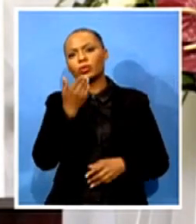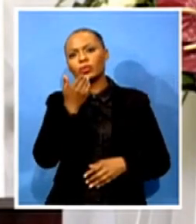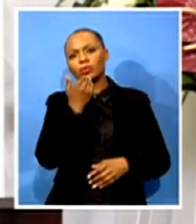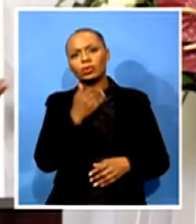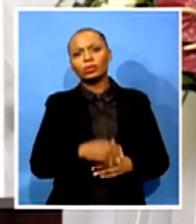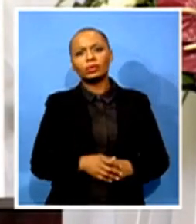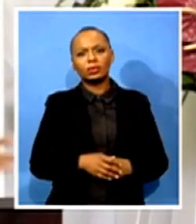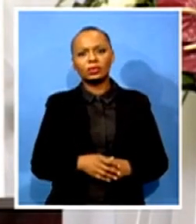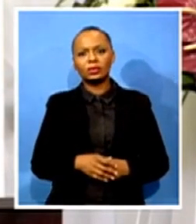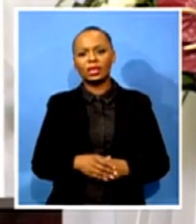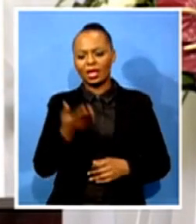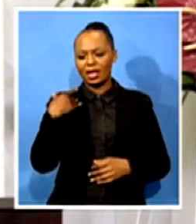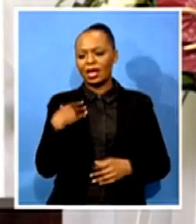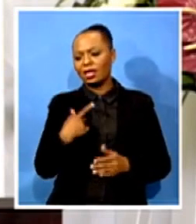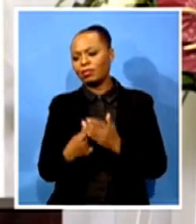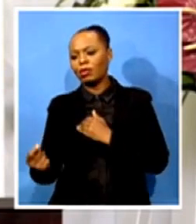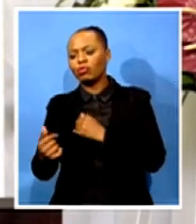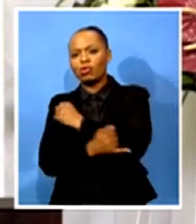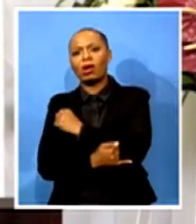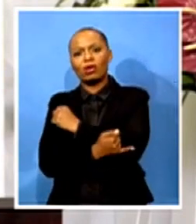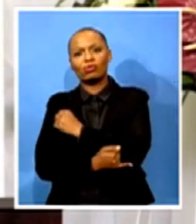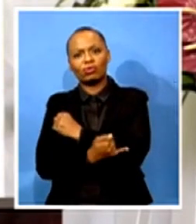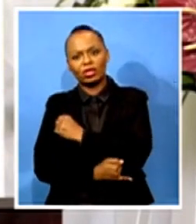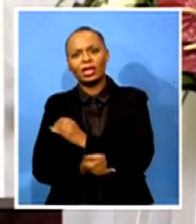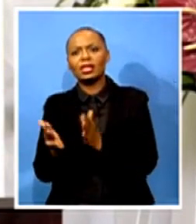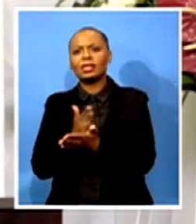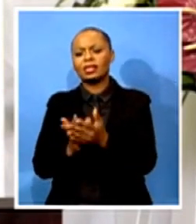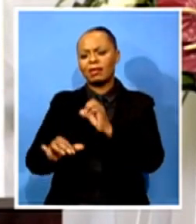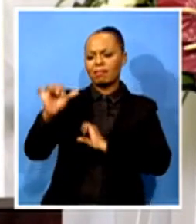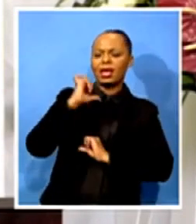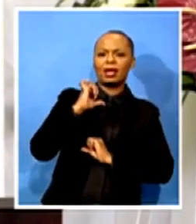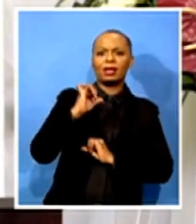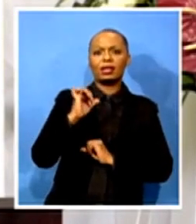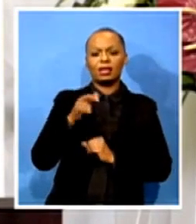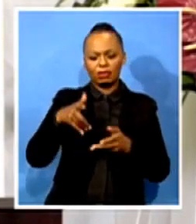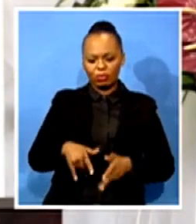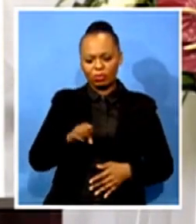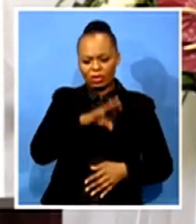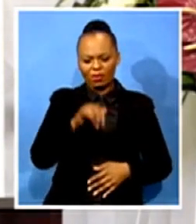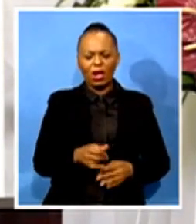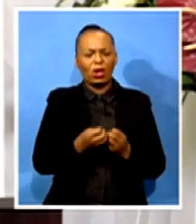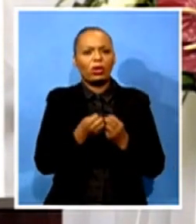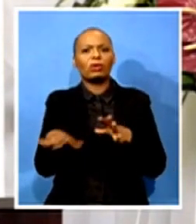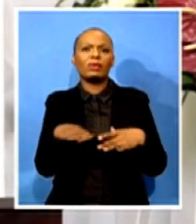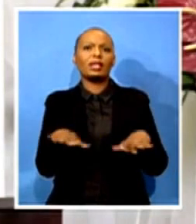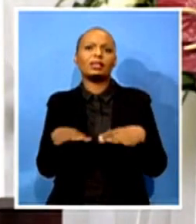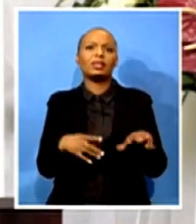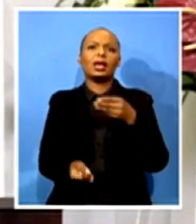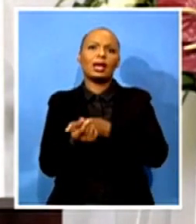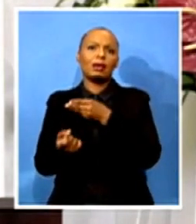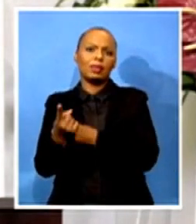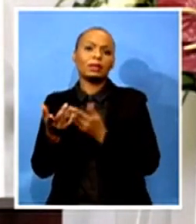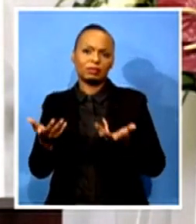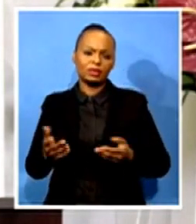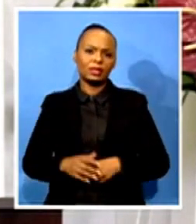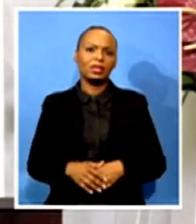them were coming back. There was a lot of activity, so you need to give space ukuthi bakwazi uconsulta